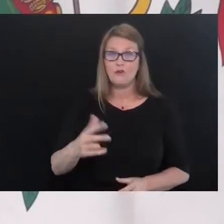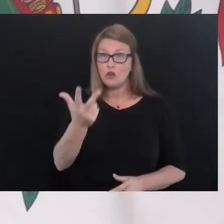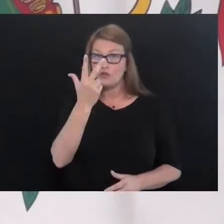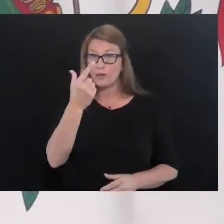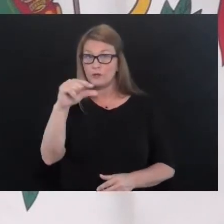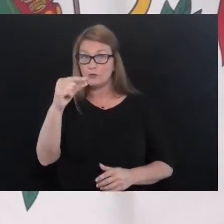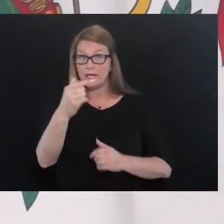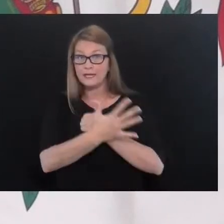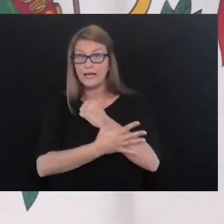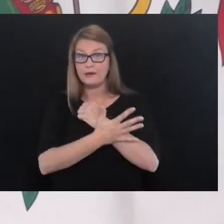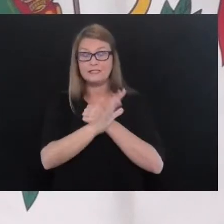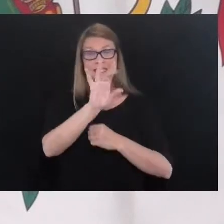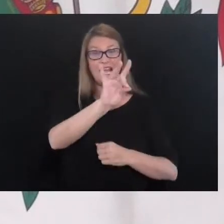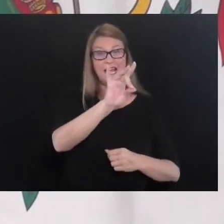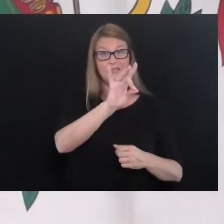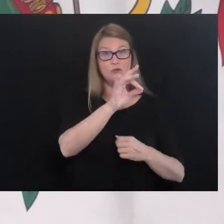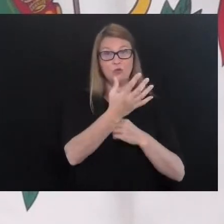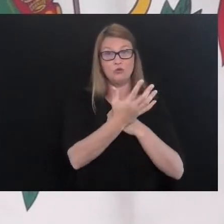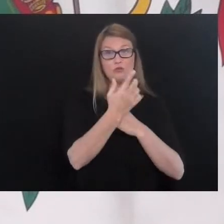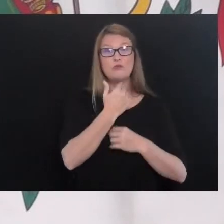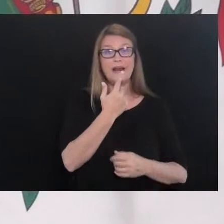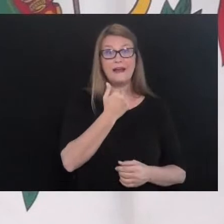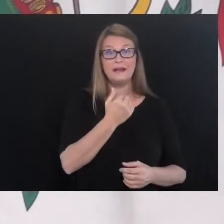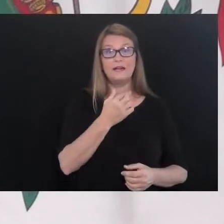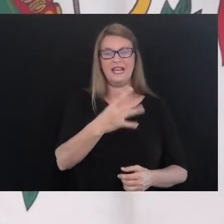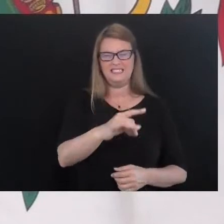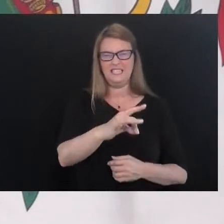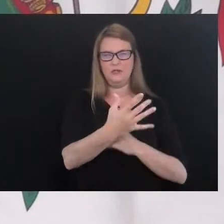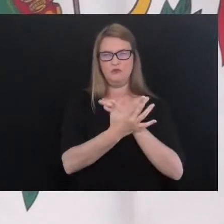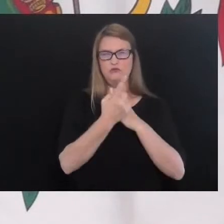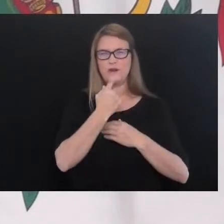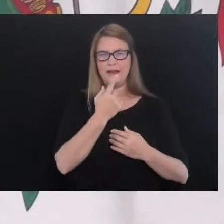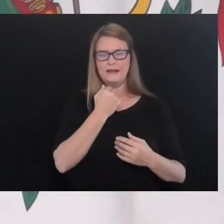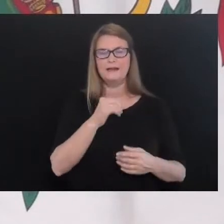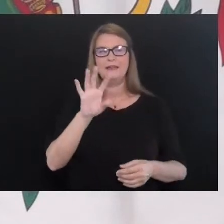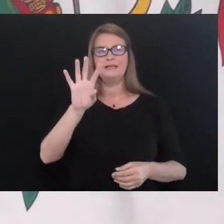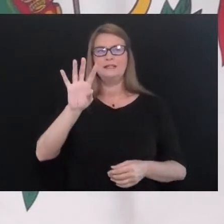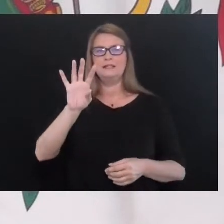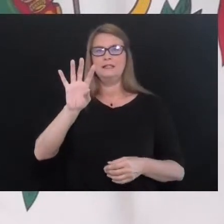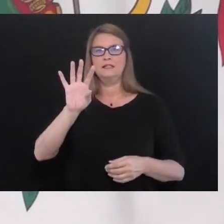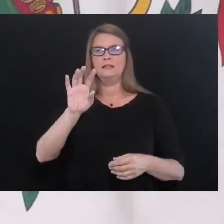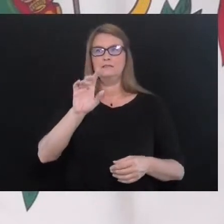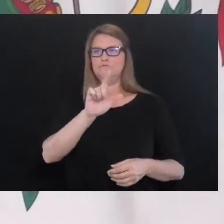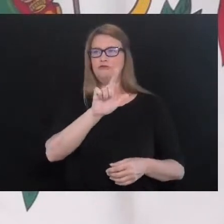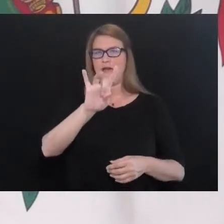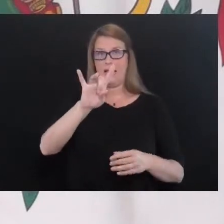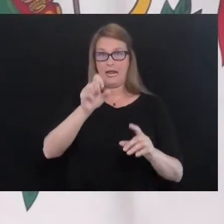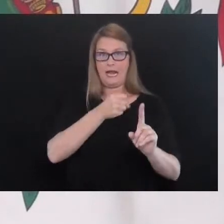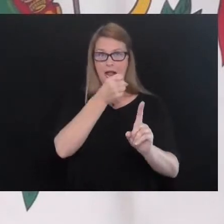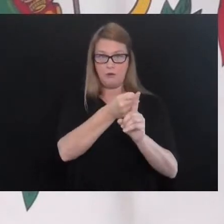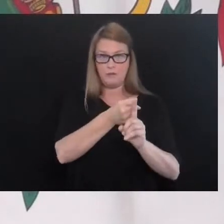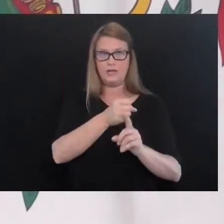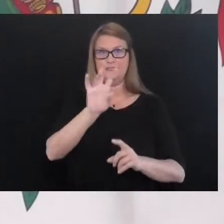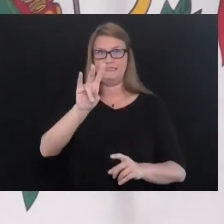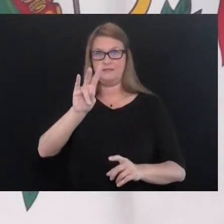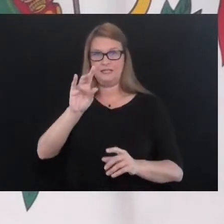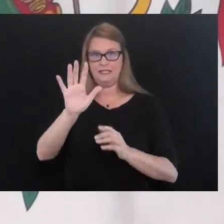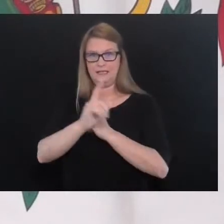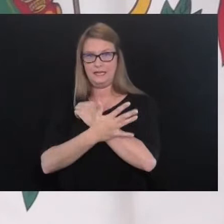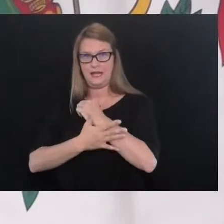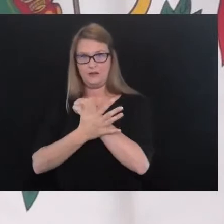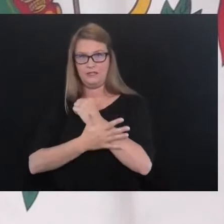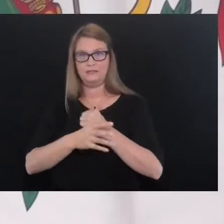counties, 18 red counties, 21 outbreaks in the schools in 17 counties, and 395